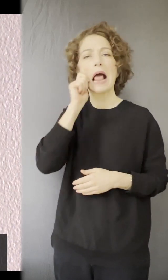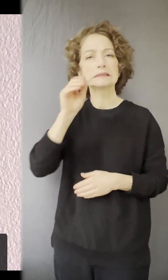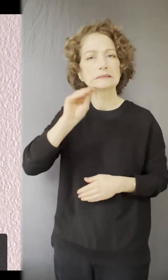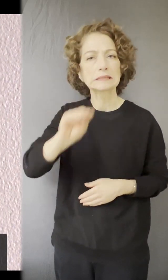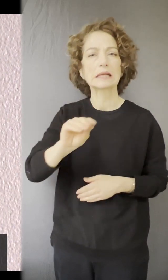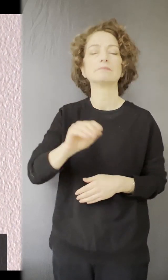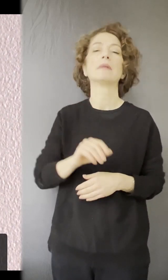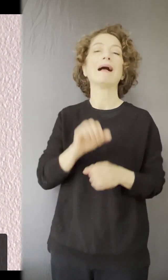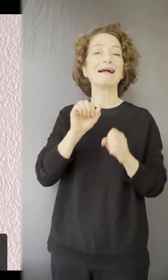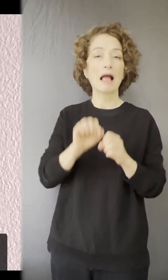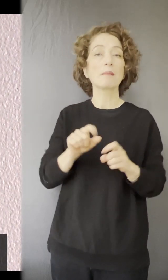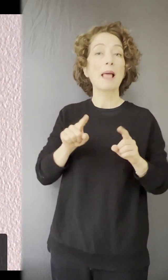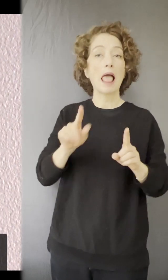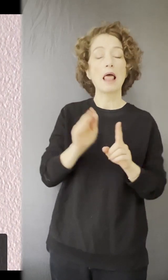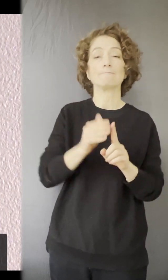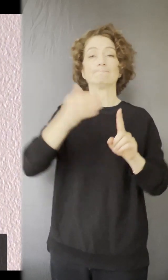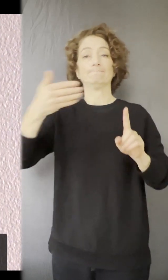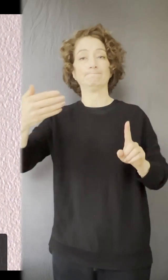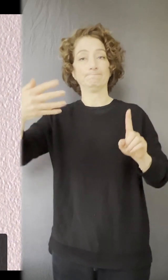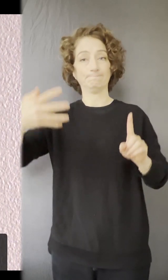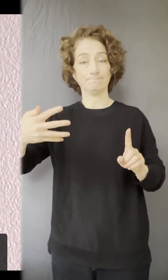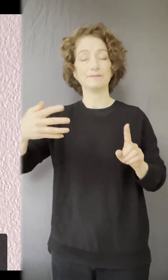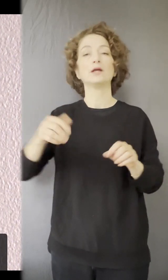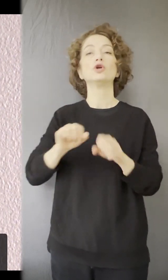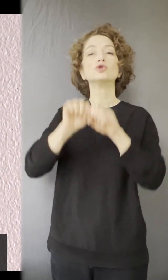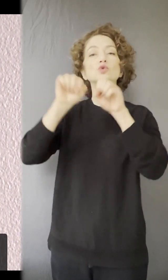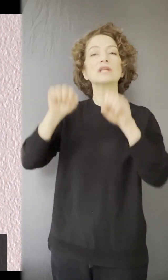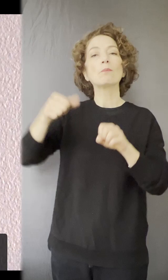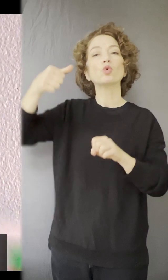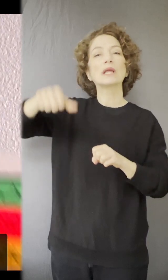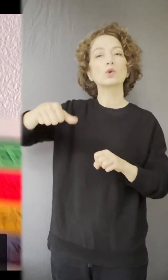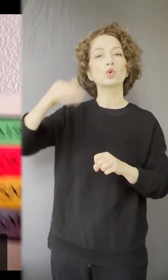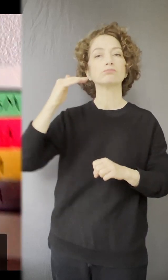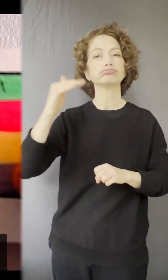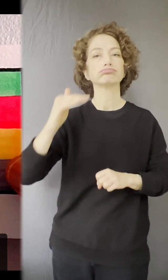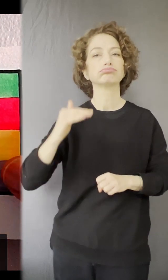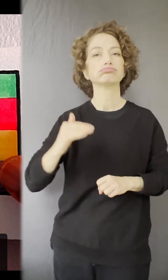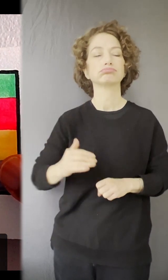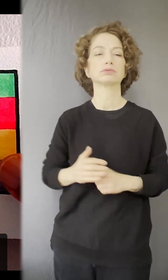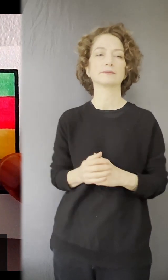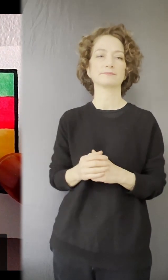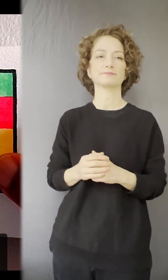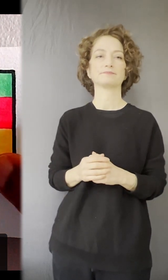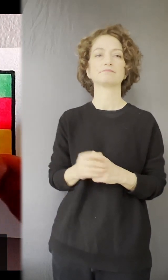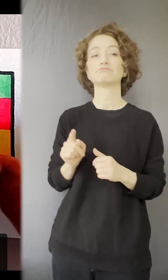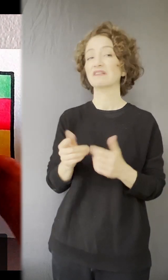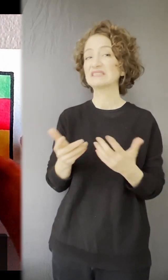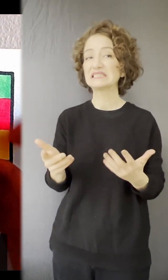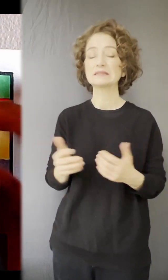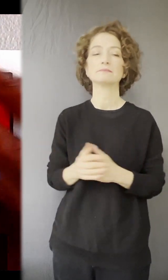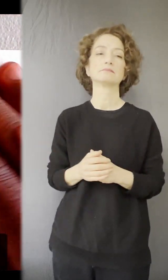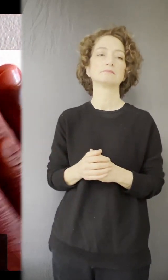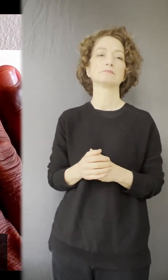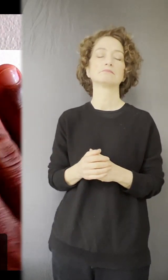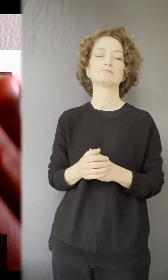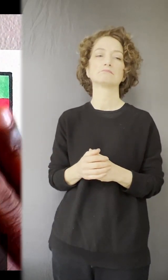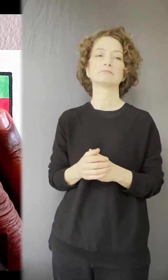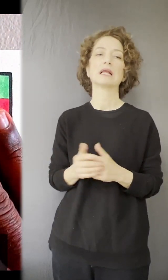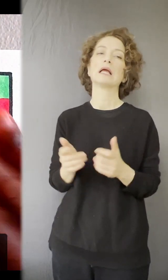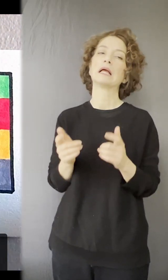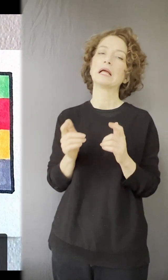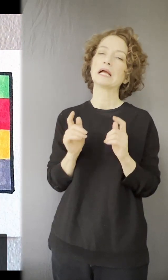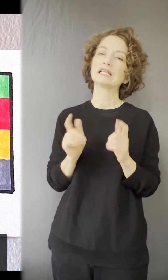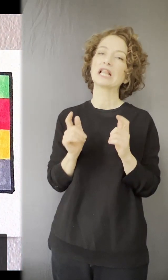sexuality, disability, and race, we can draw another diagram of the systems of oppression